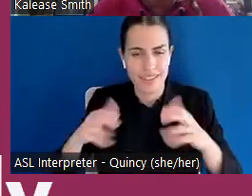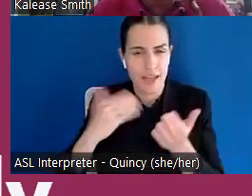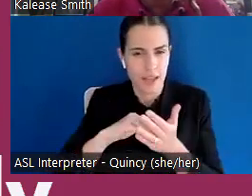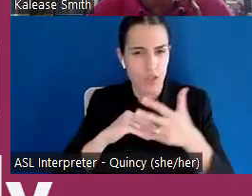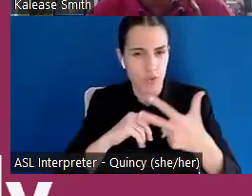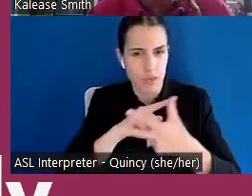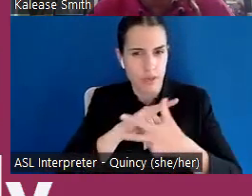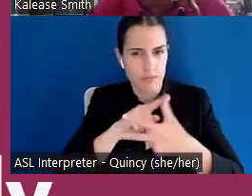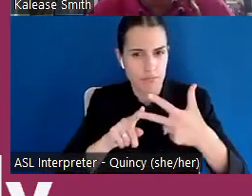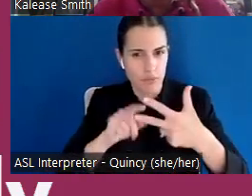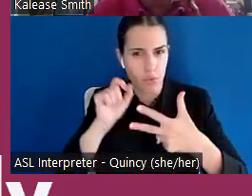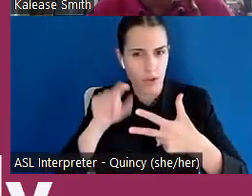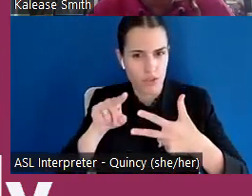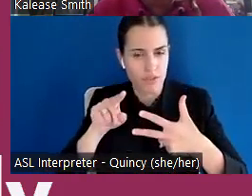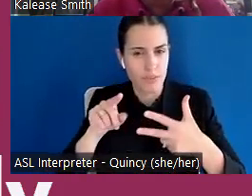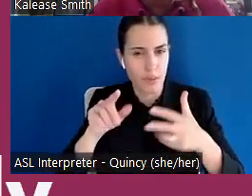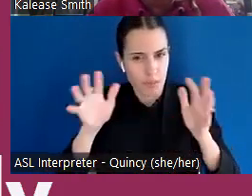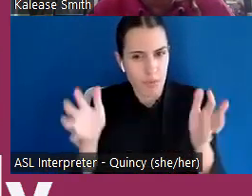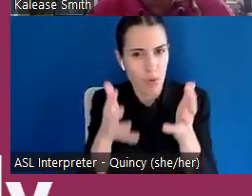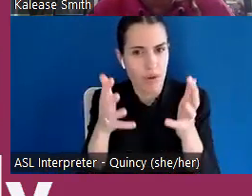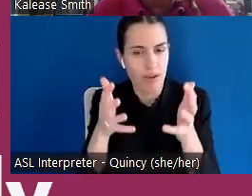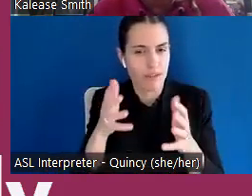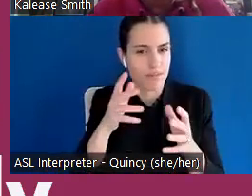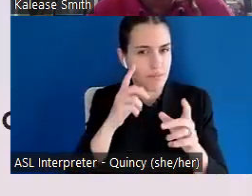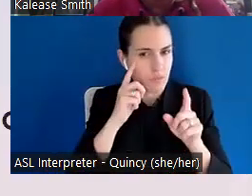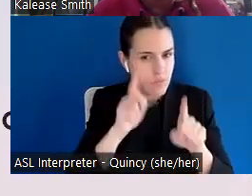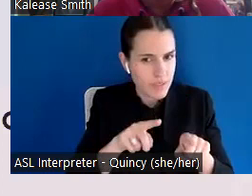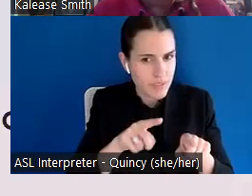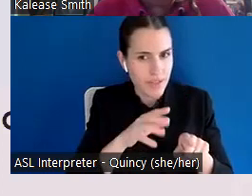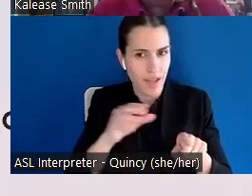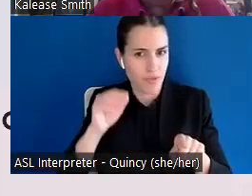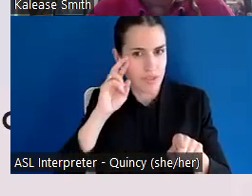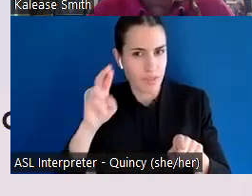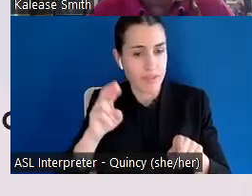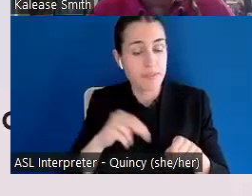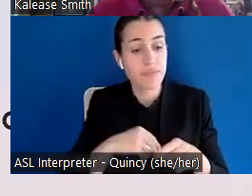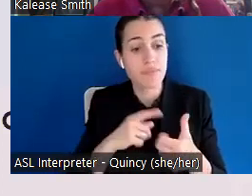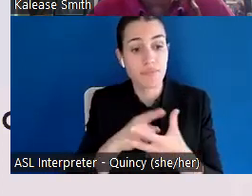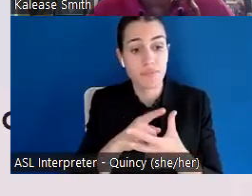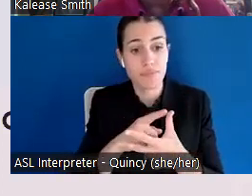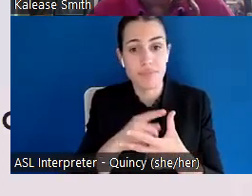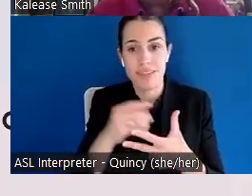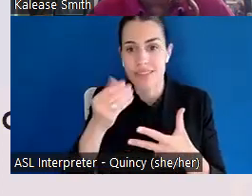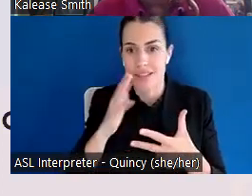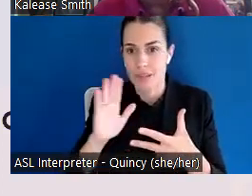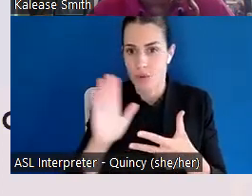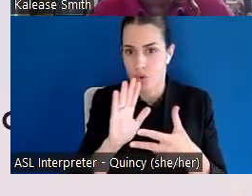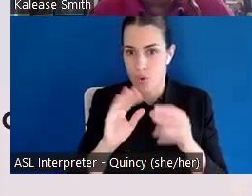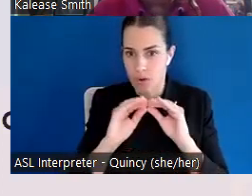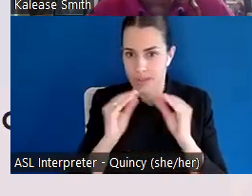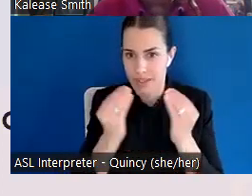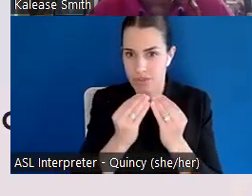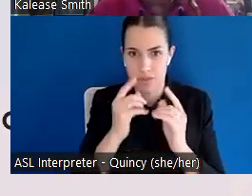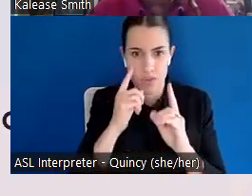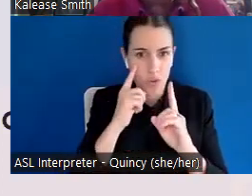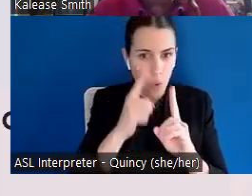about promoting consent and respect across their organization. So the first question is, tell us about your organization and how its goals or